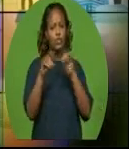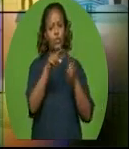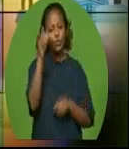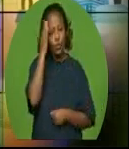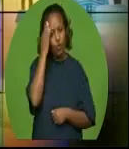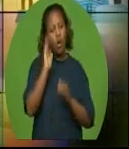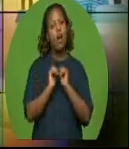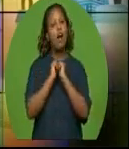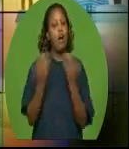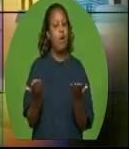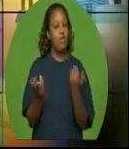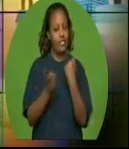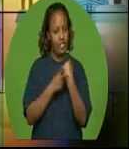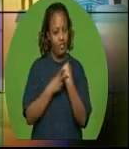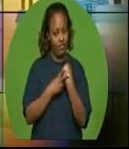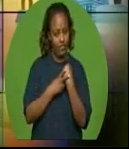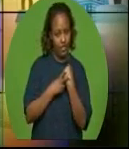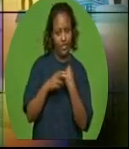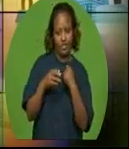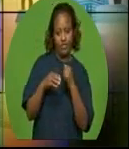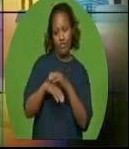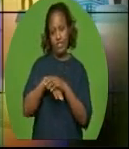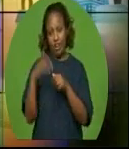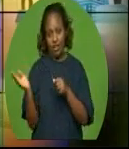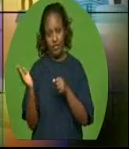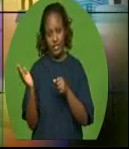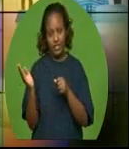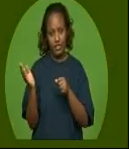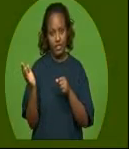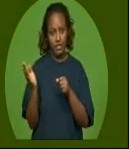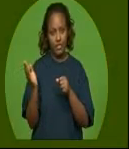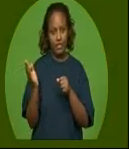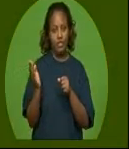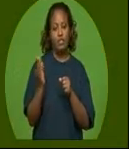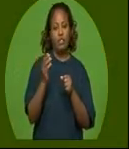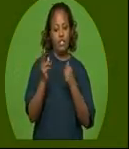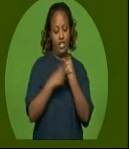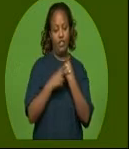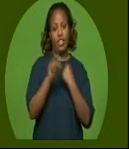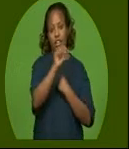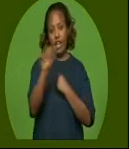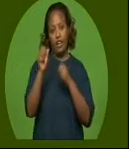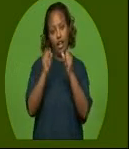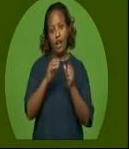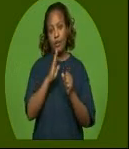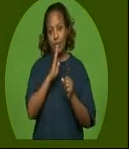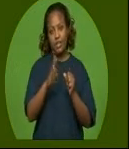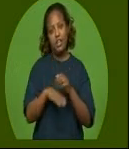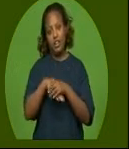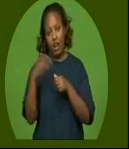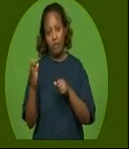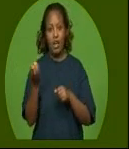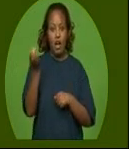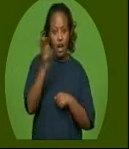Students, do you know how the saving curve is derived? The saving line can be